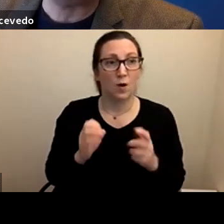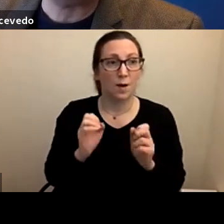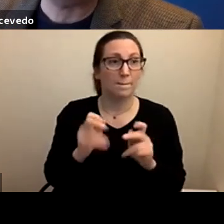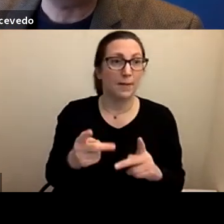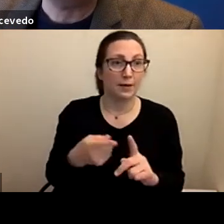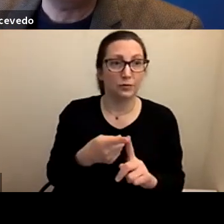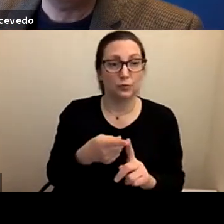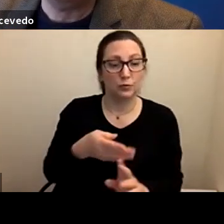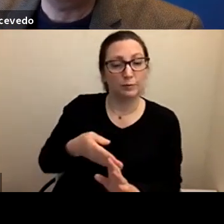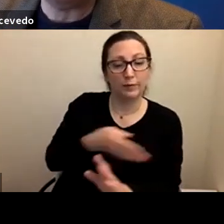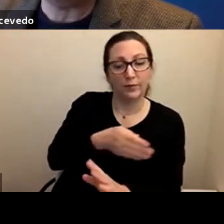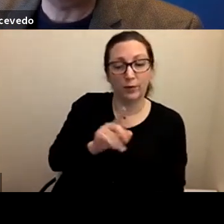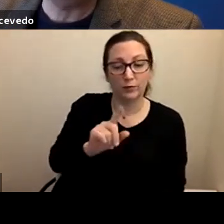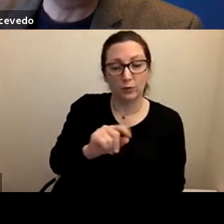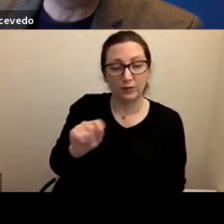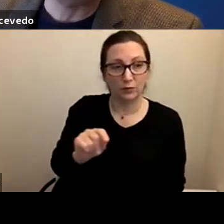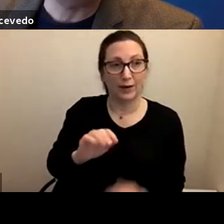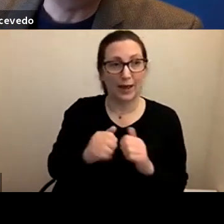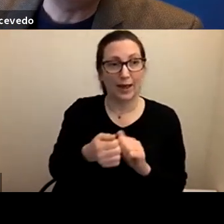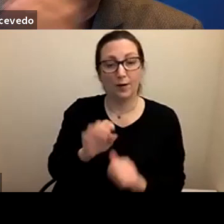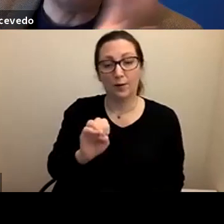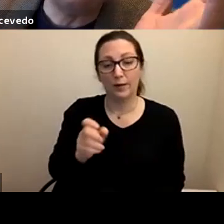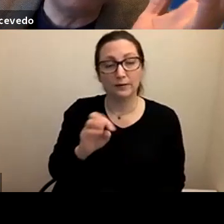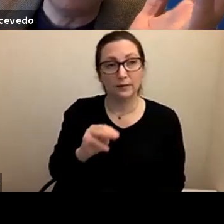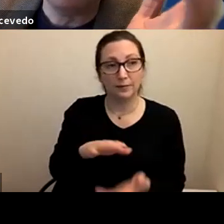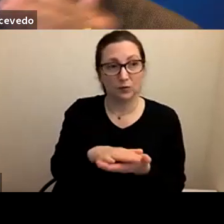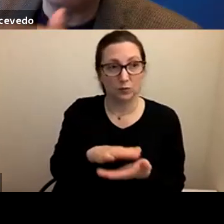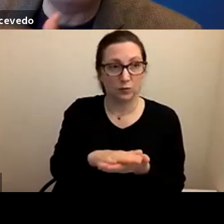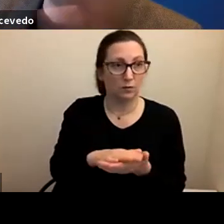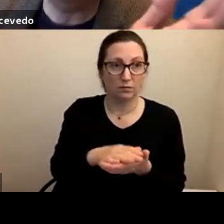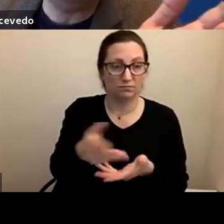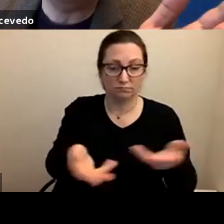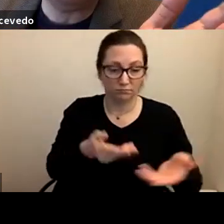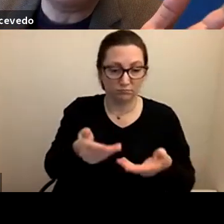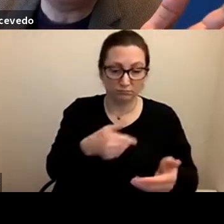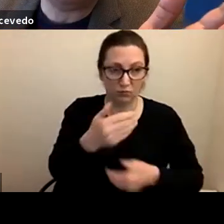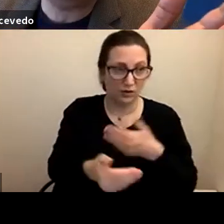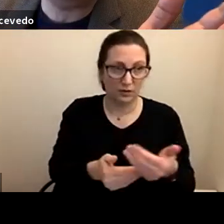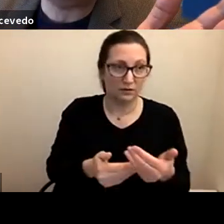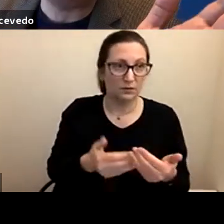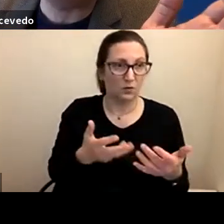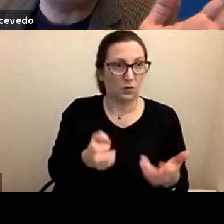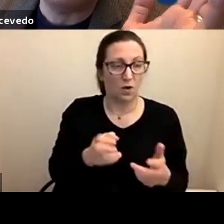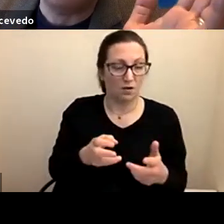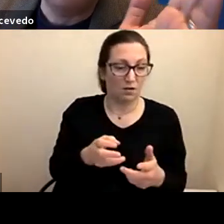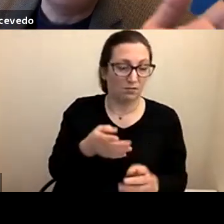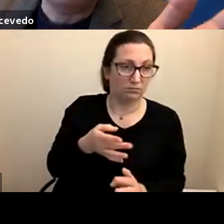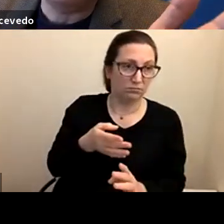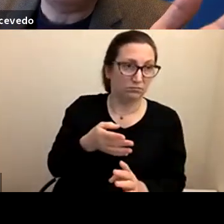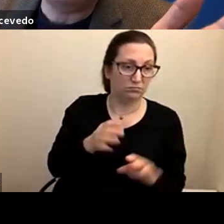school admissions. That is an option. And I think most of